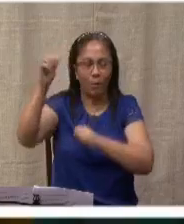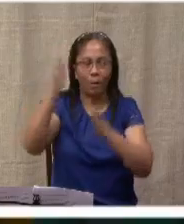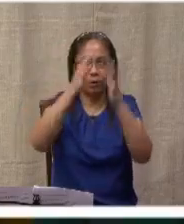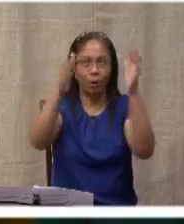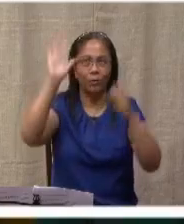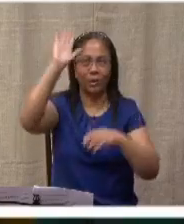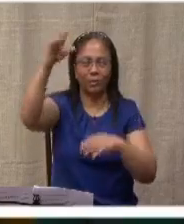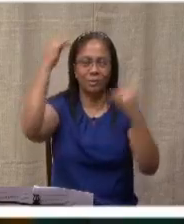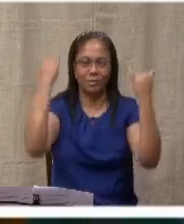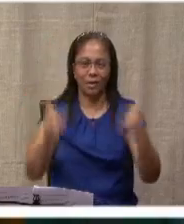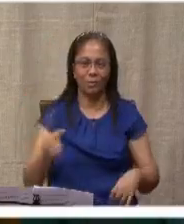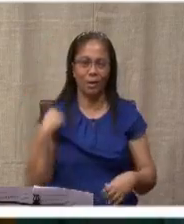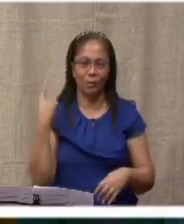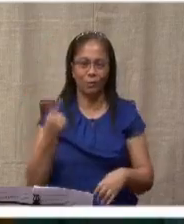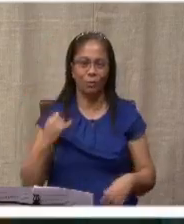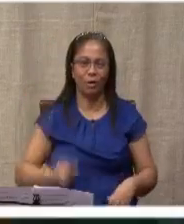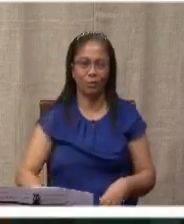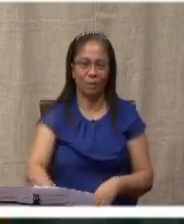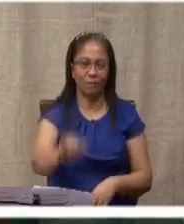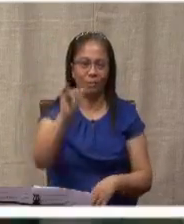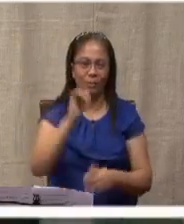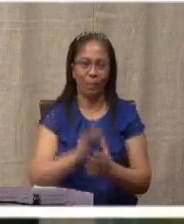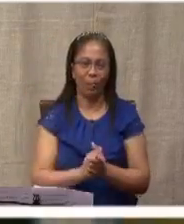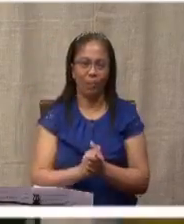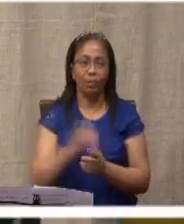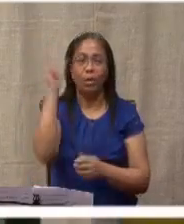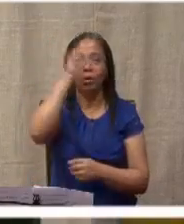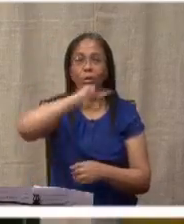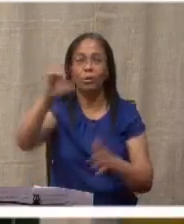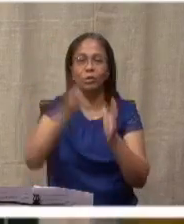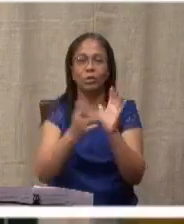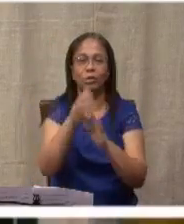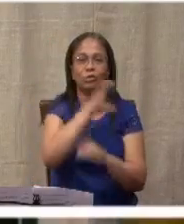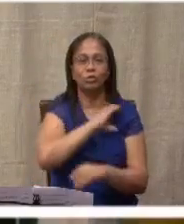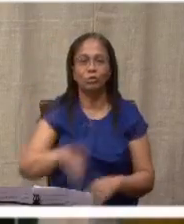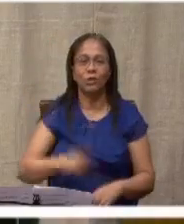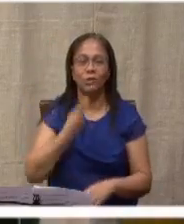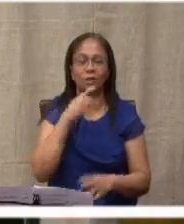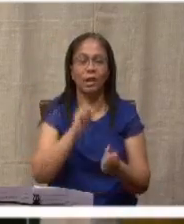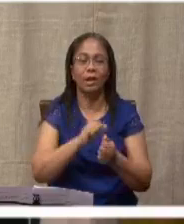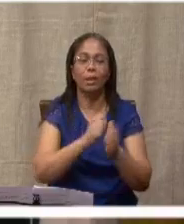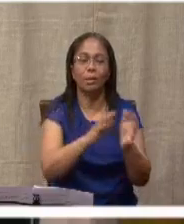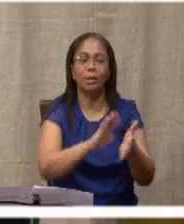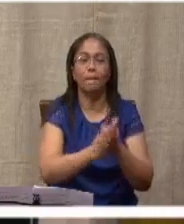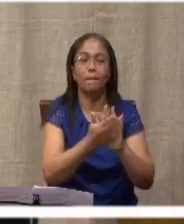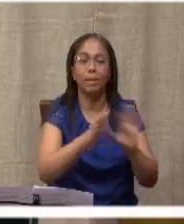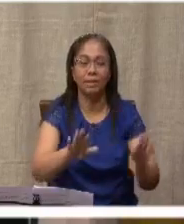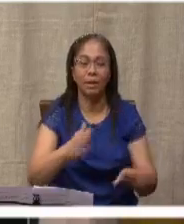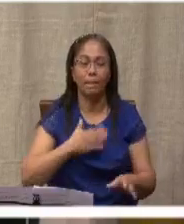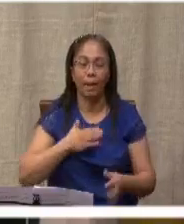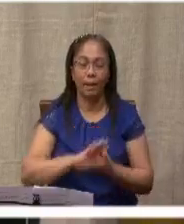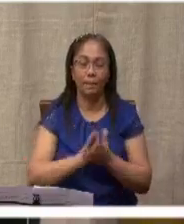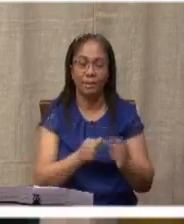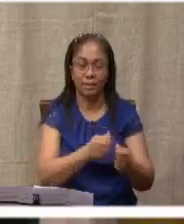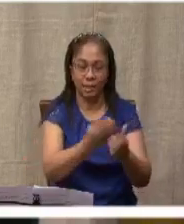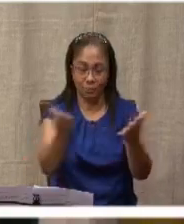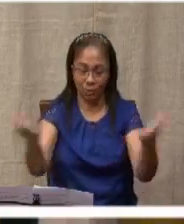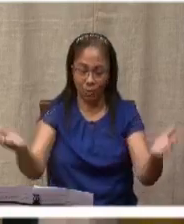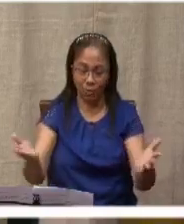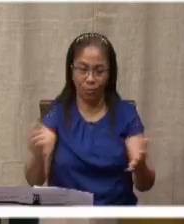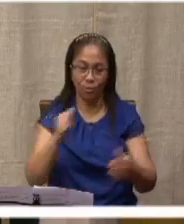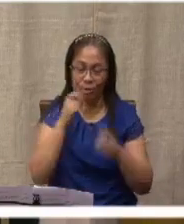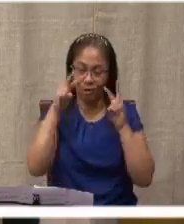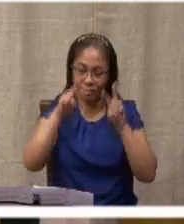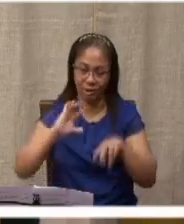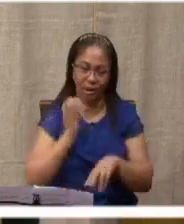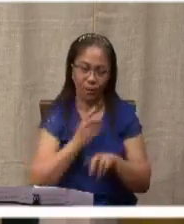glory are yours now and forever lord jesus christ who said to your apostles peace i leave you my peace i give you